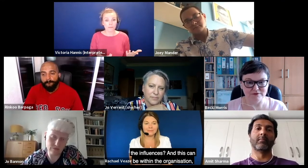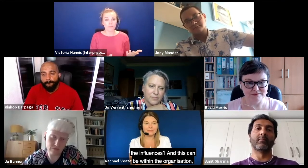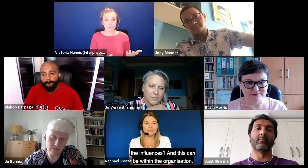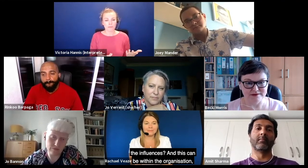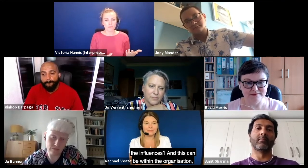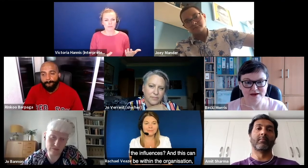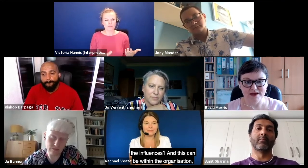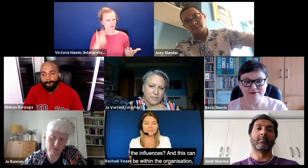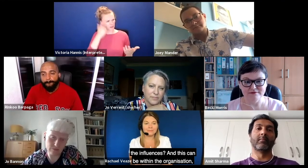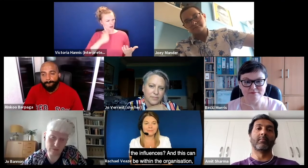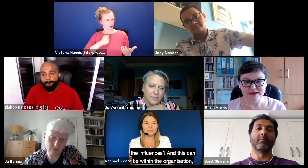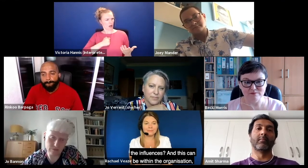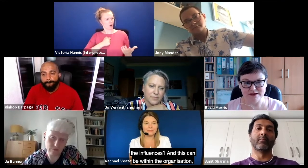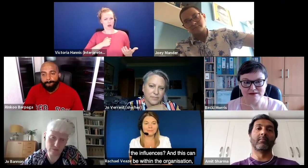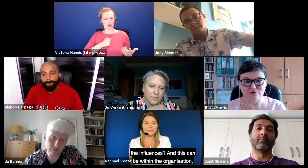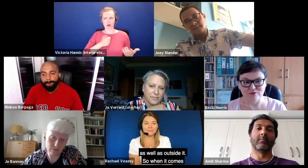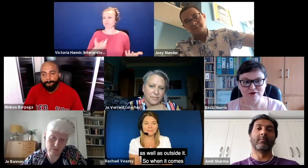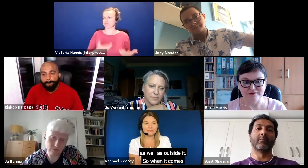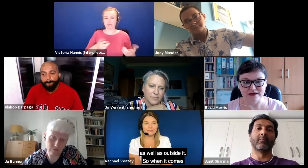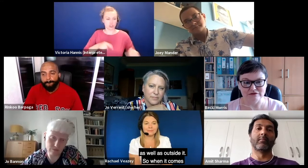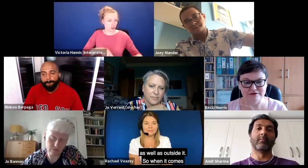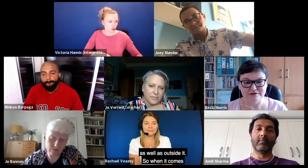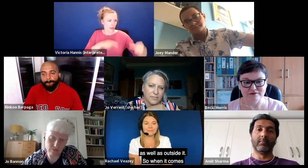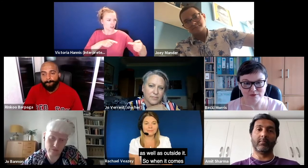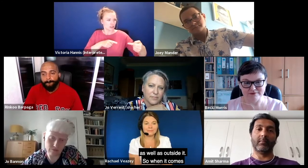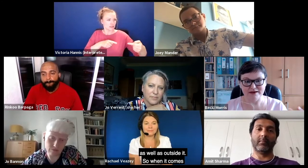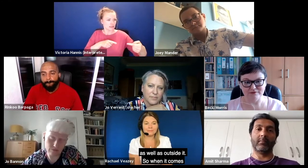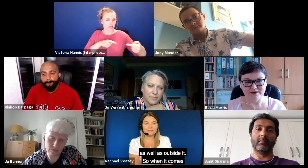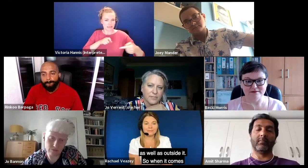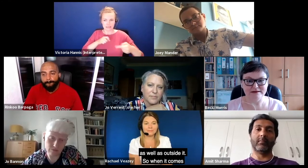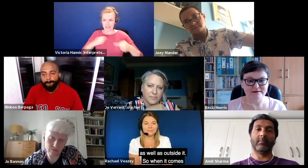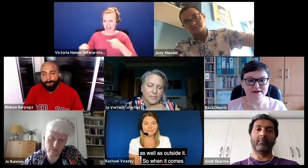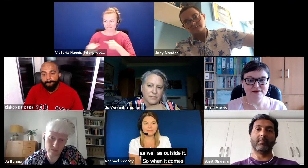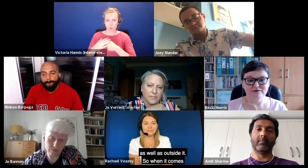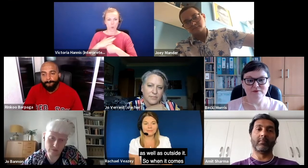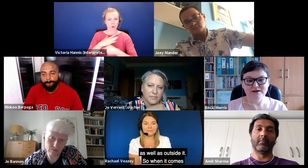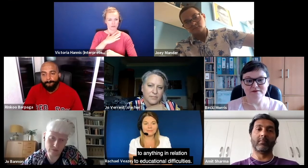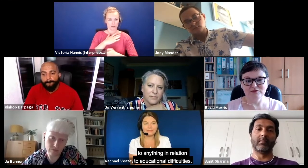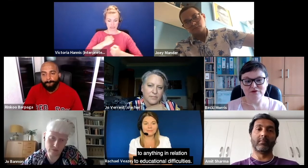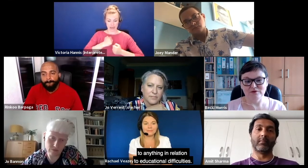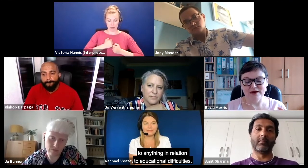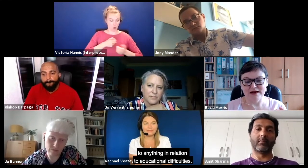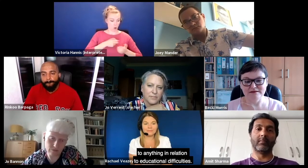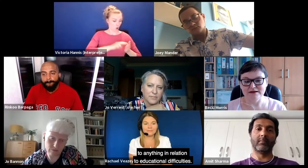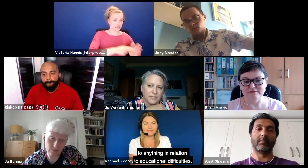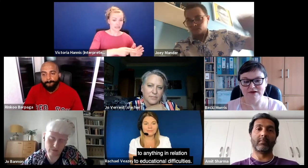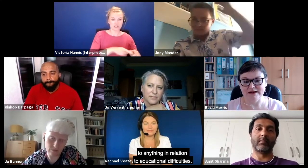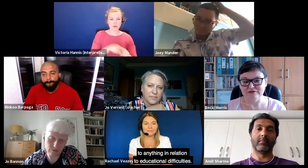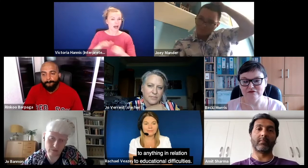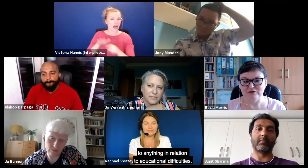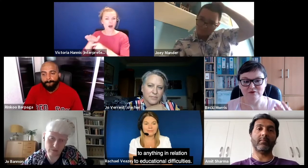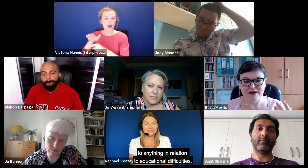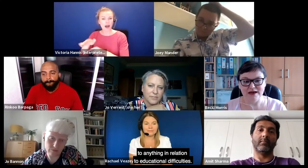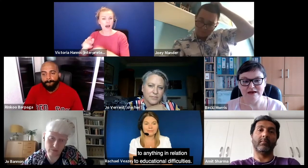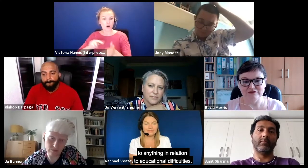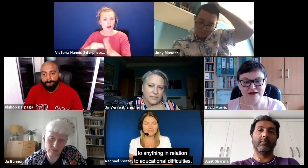the influences? And this can be within the organisation as well as outside it. So when it comes to anything in relation